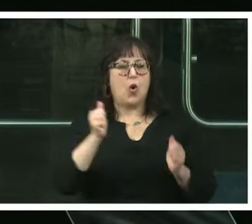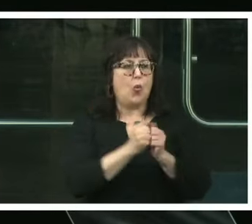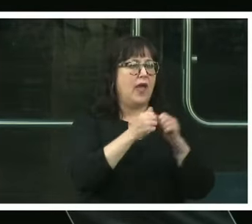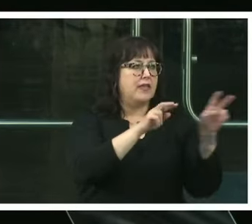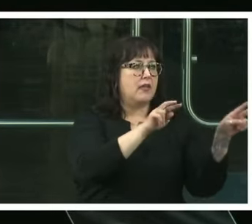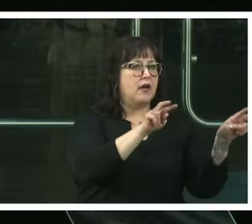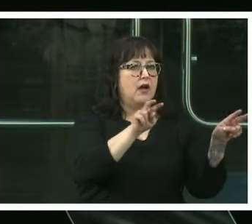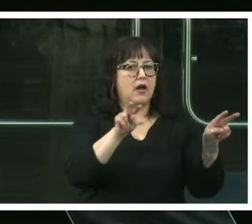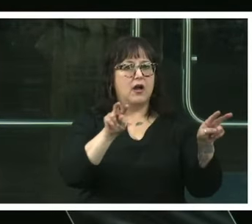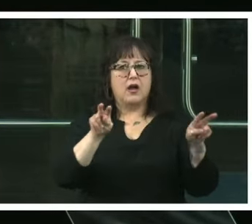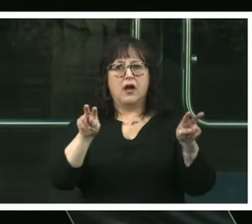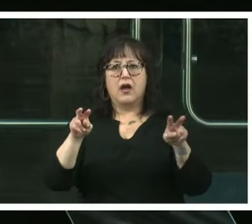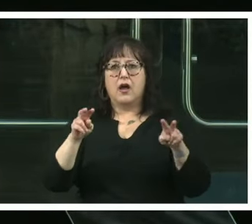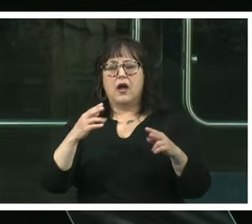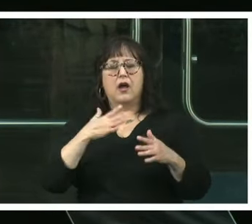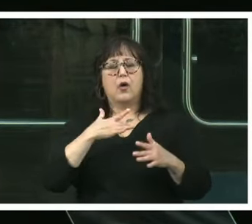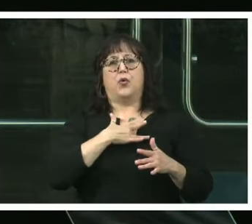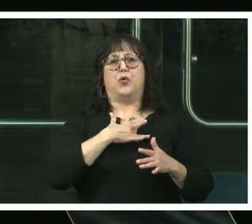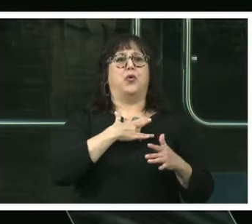unmatched anywhere in the world.